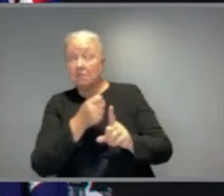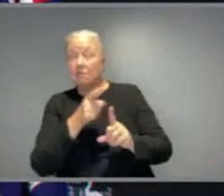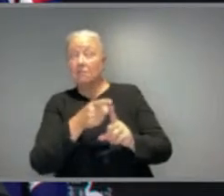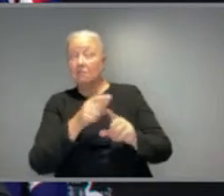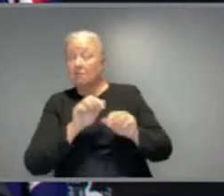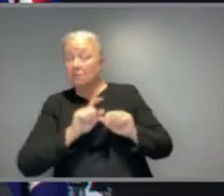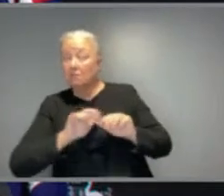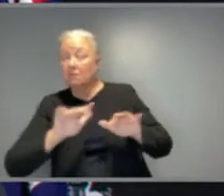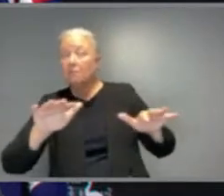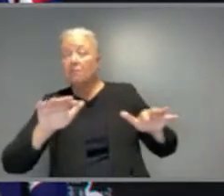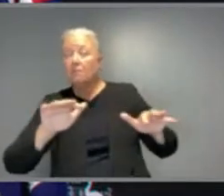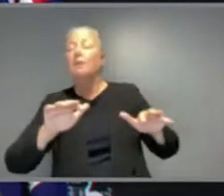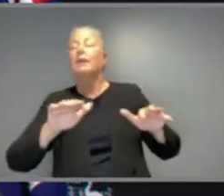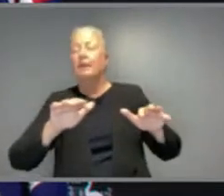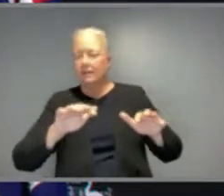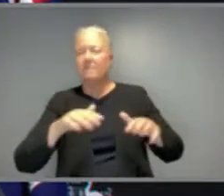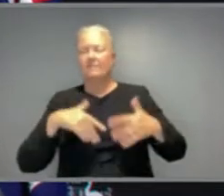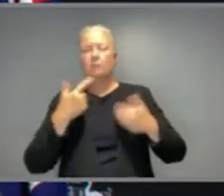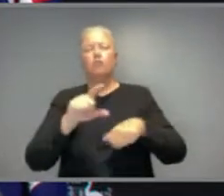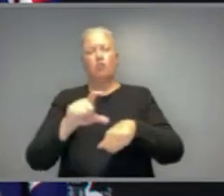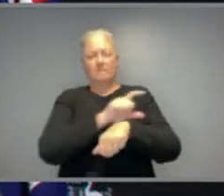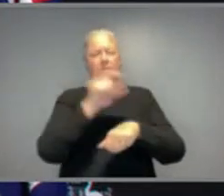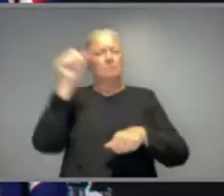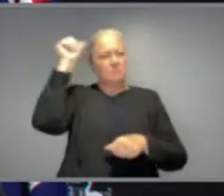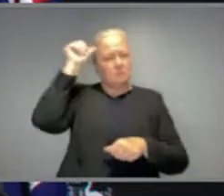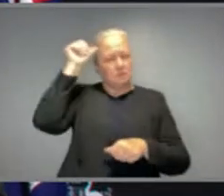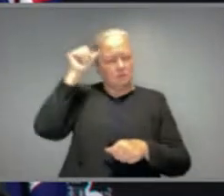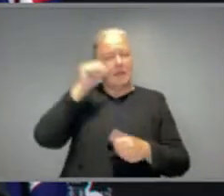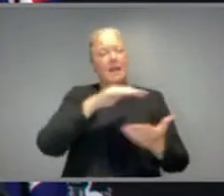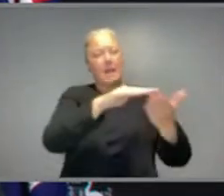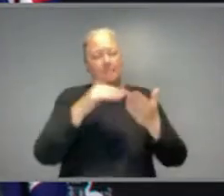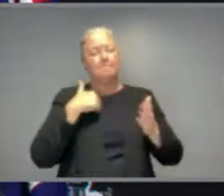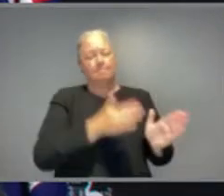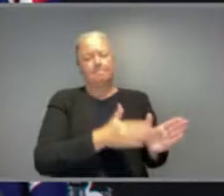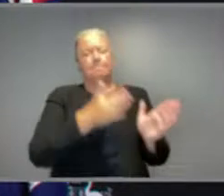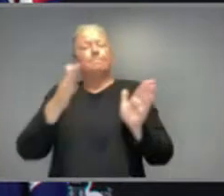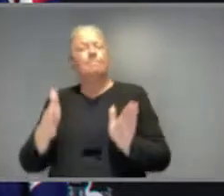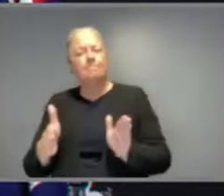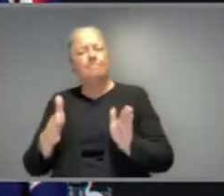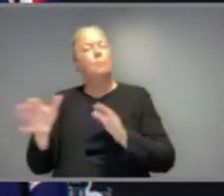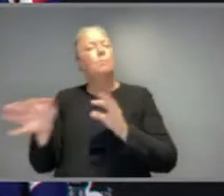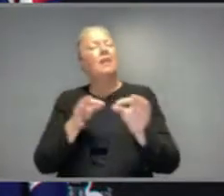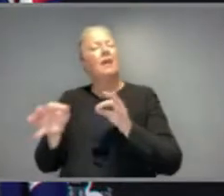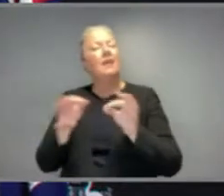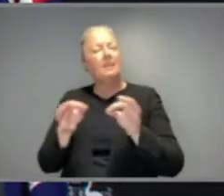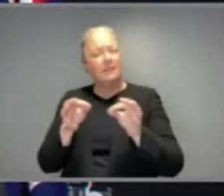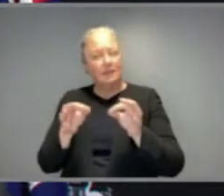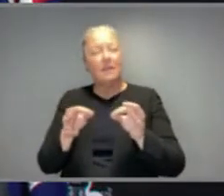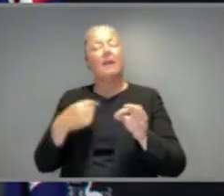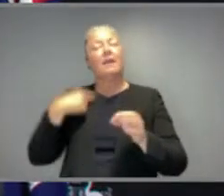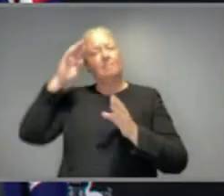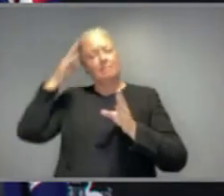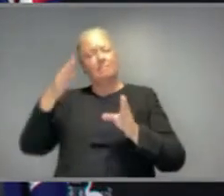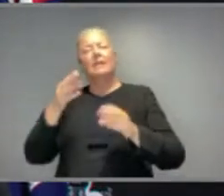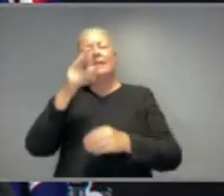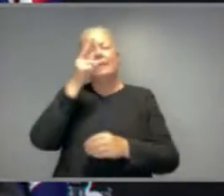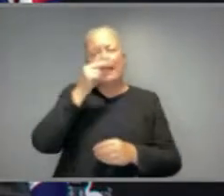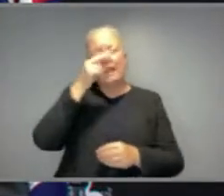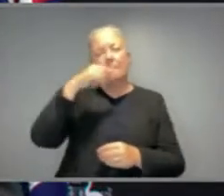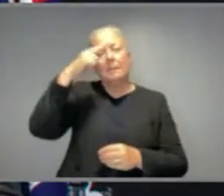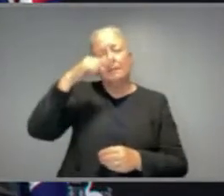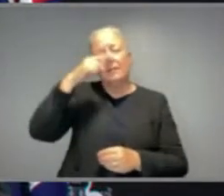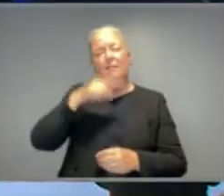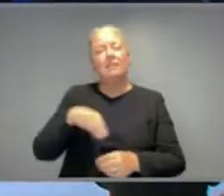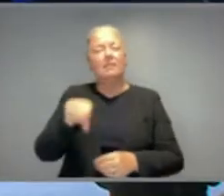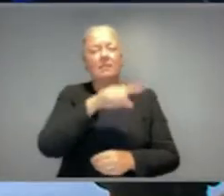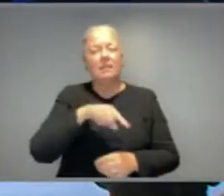to move to the next phase of the strategy and seek to bring more of those younger populations in sooner. And I'll ask